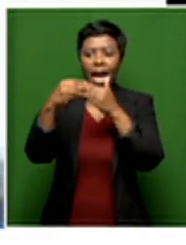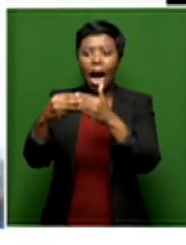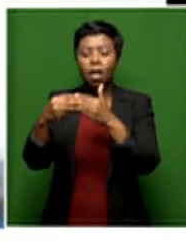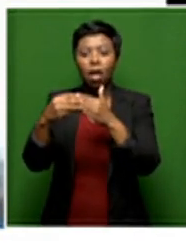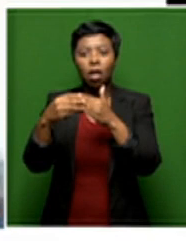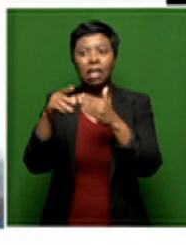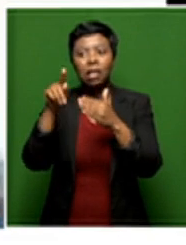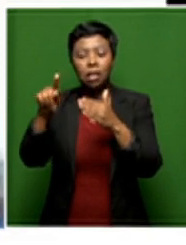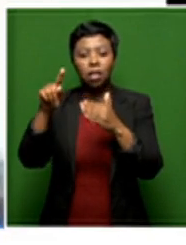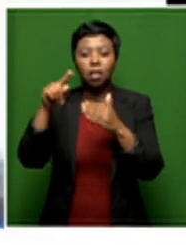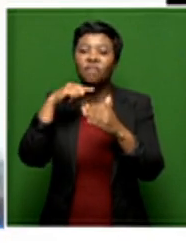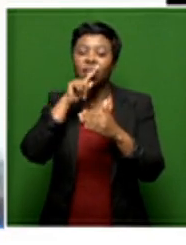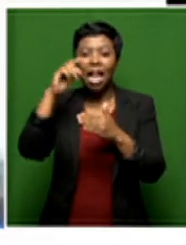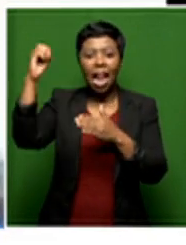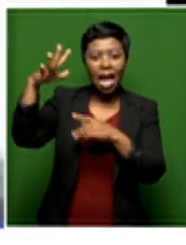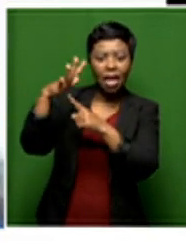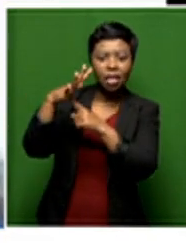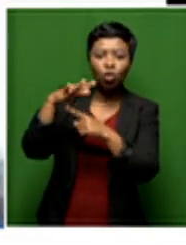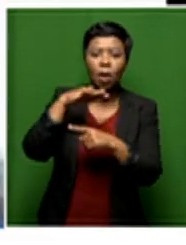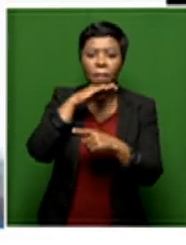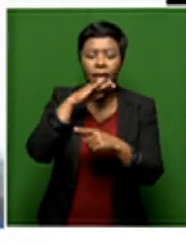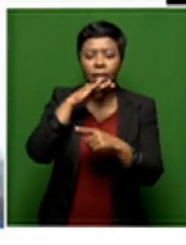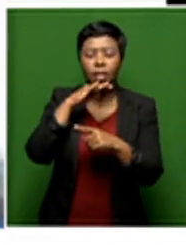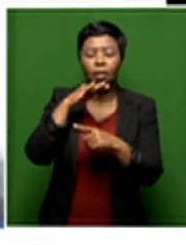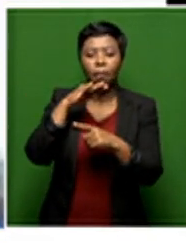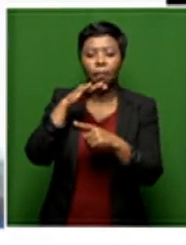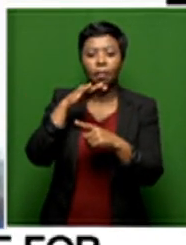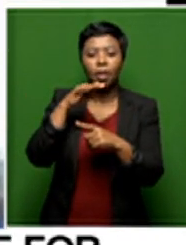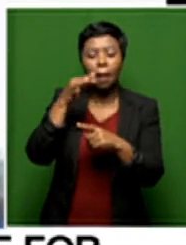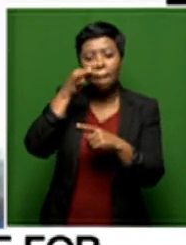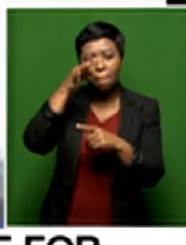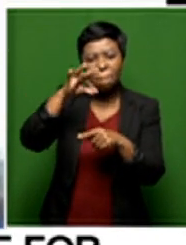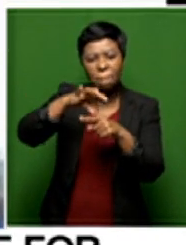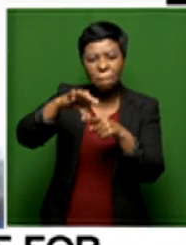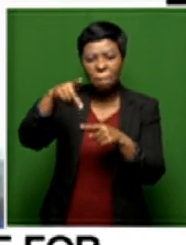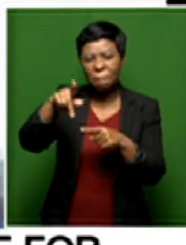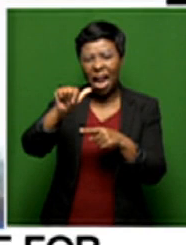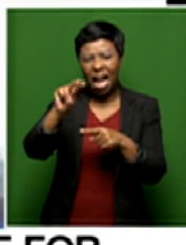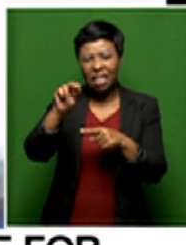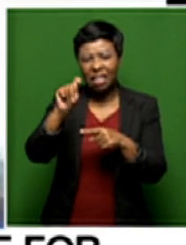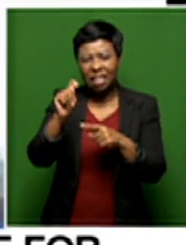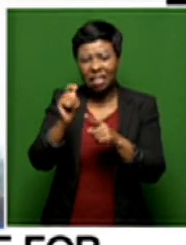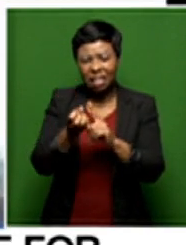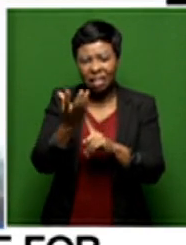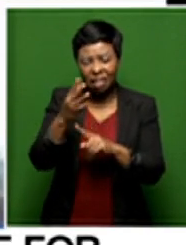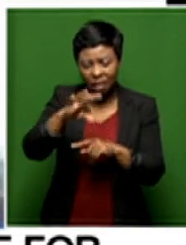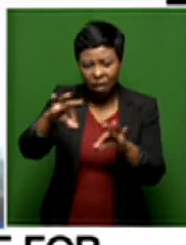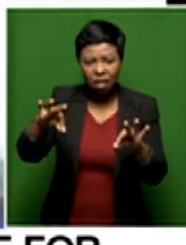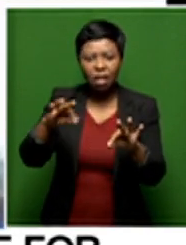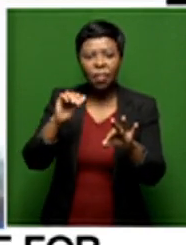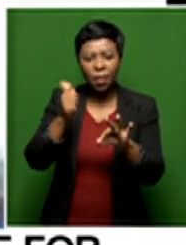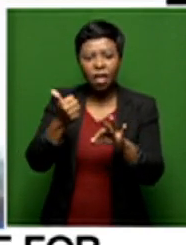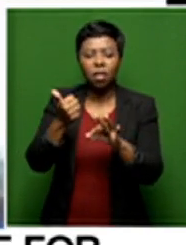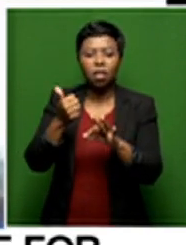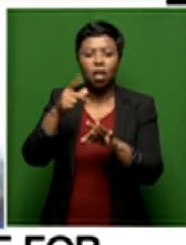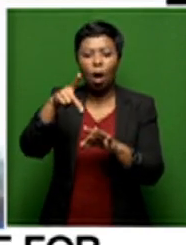artificial light, they're not going to reach the plants that they want to pollinate. Those plants, then their fruit set is going to go down. They're not going to set as